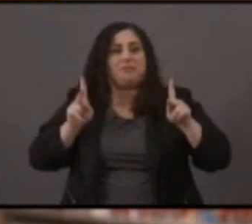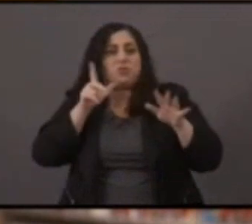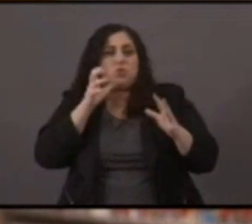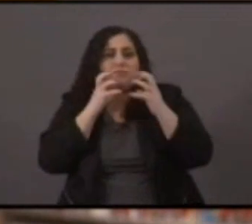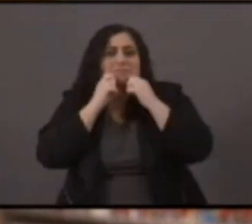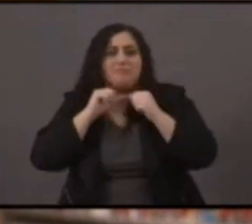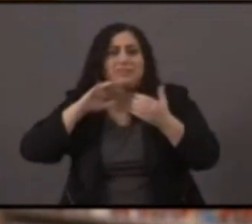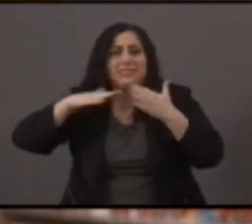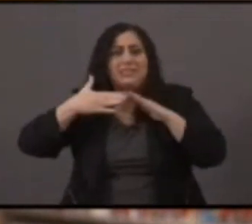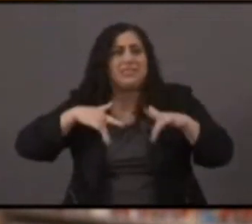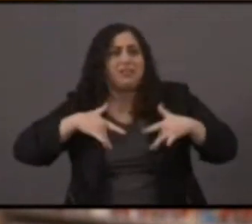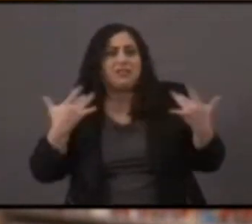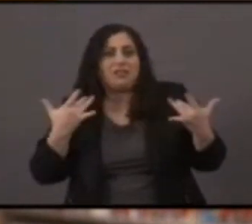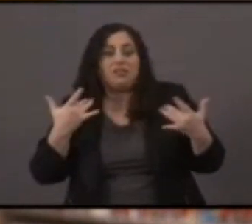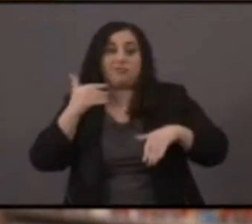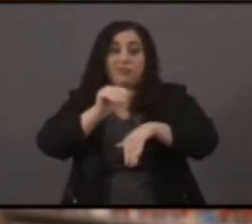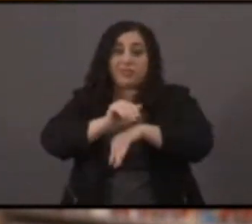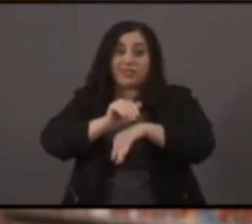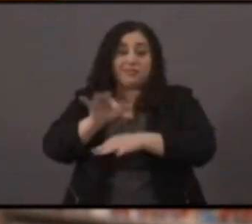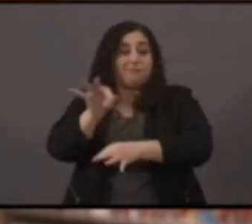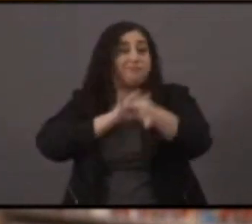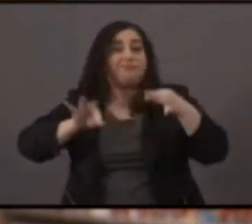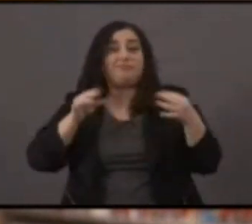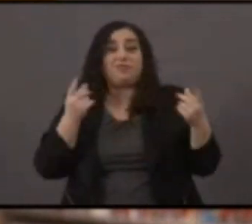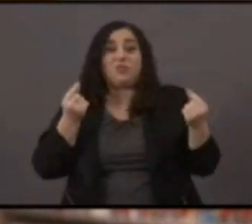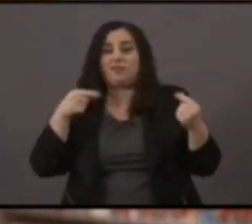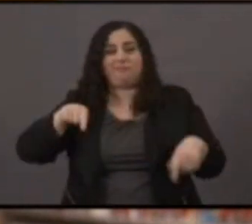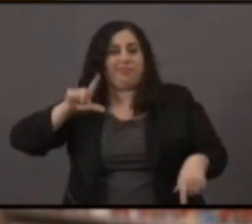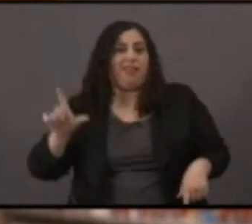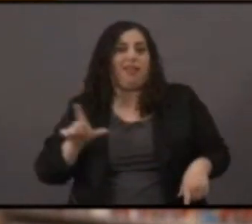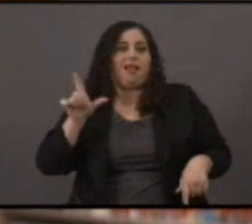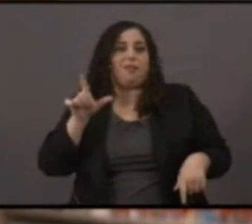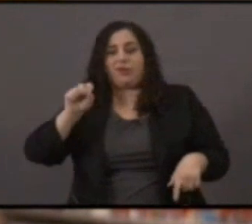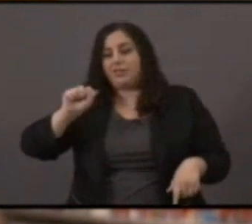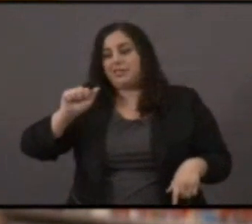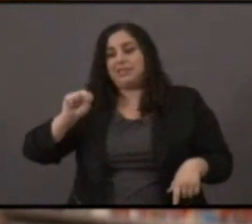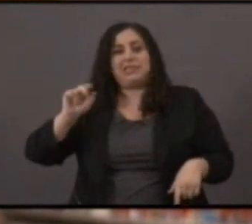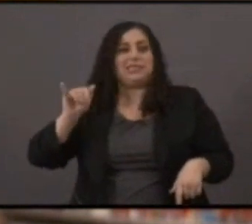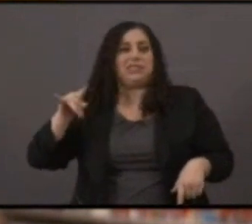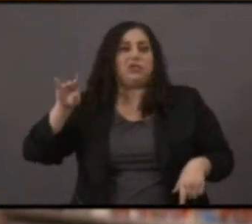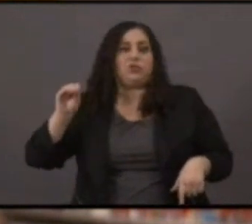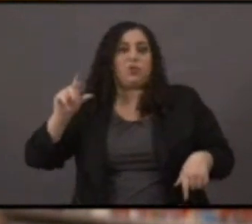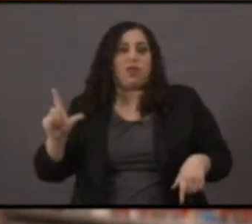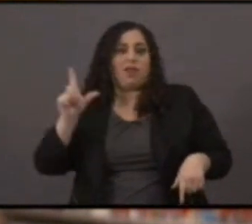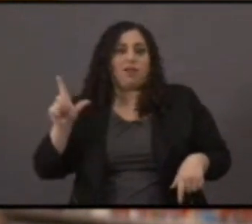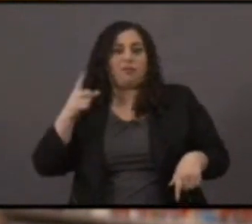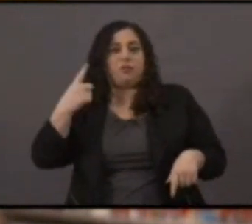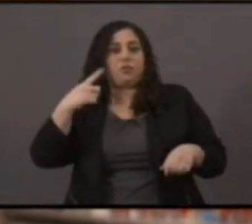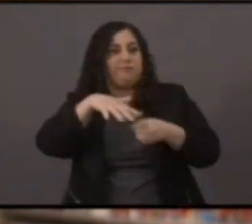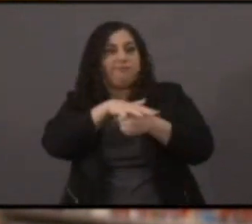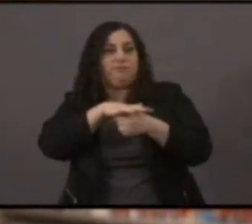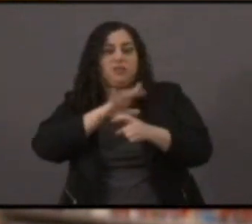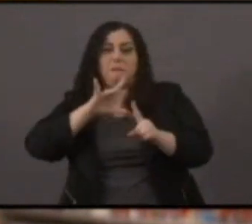Tonight, I'm addressing you from the empty San Ysidro Branch Library in one of the neighborhoods hardest hit by